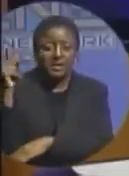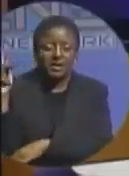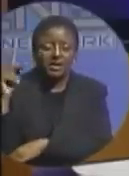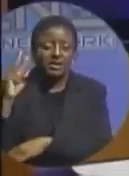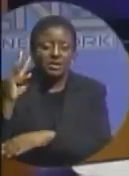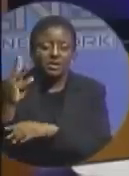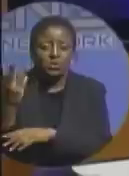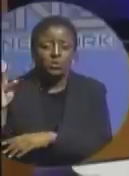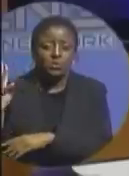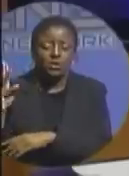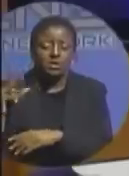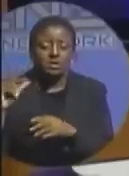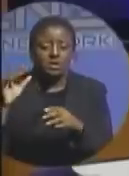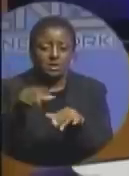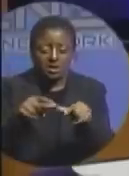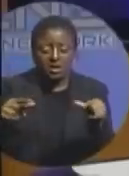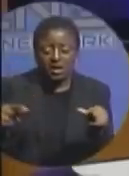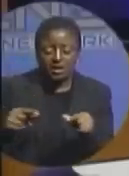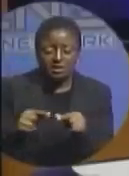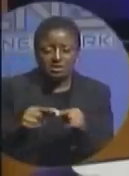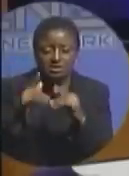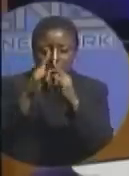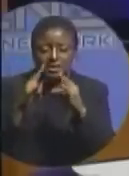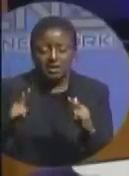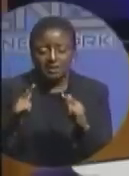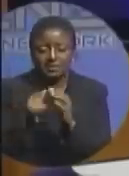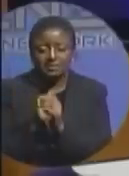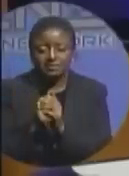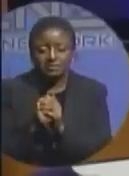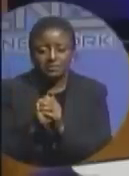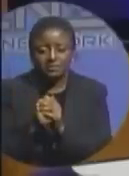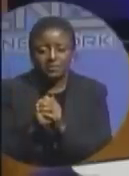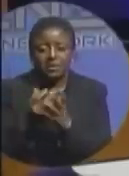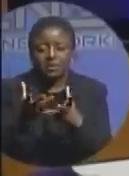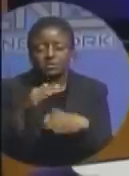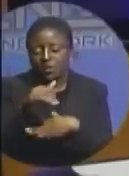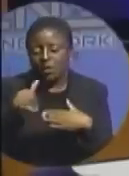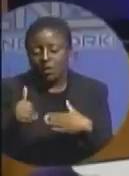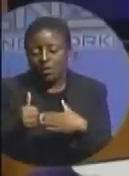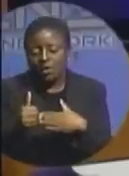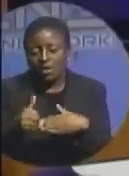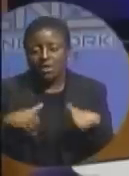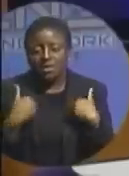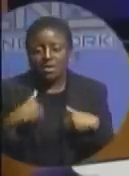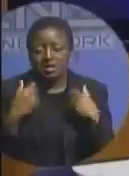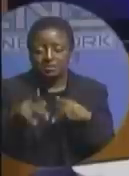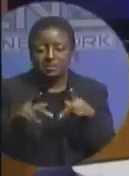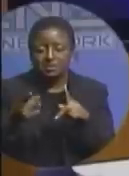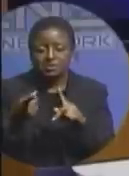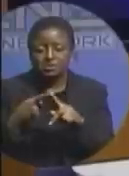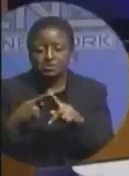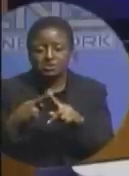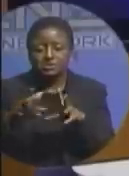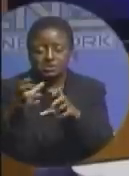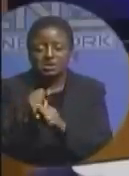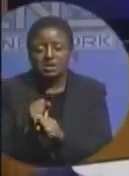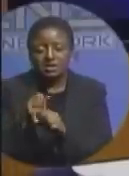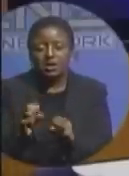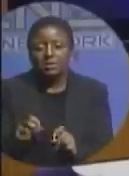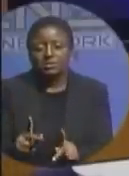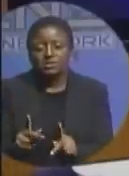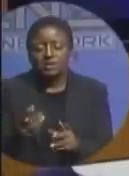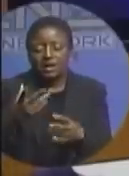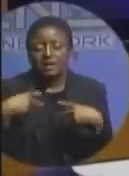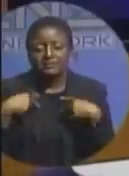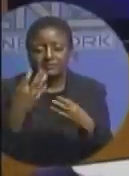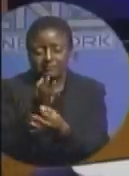Roll, wants all youngsters to jump at the opportunity, as the first 100 registered participants will receive not only a free basketball, but also